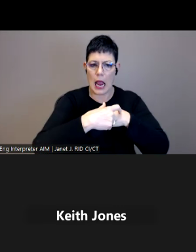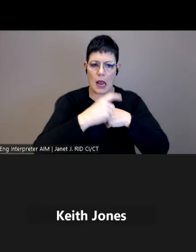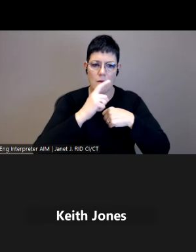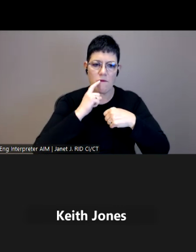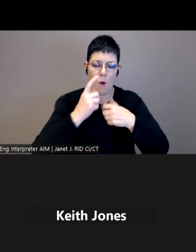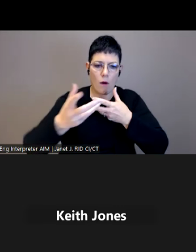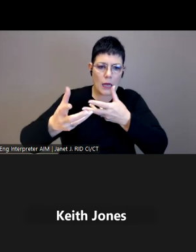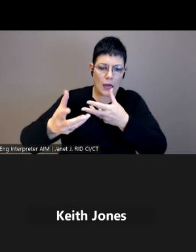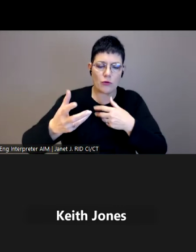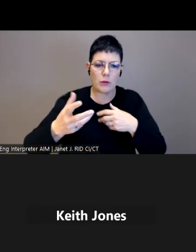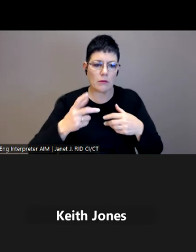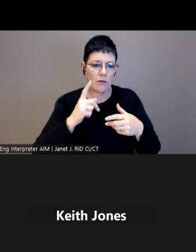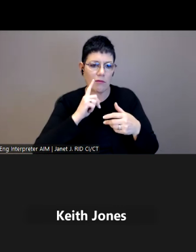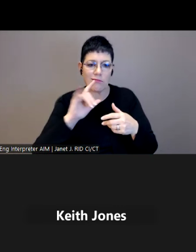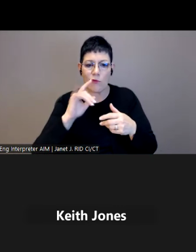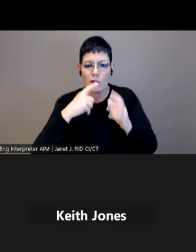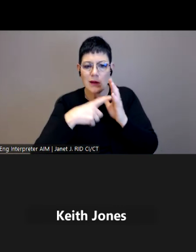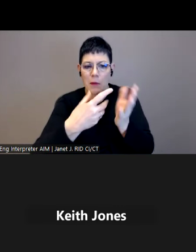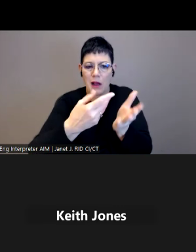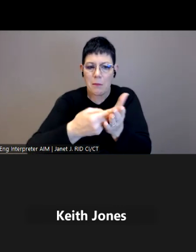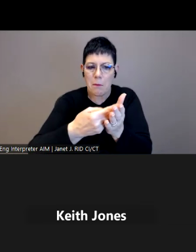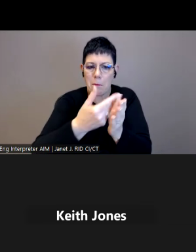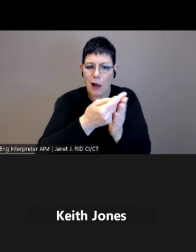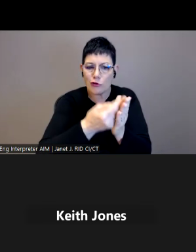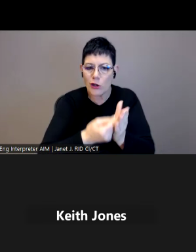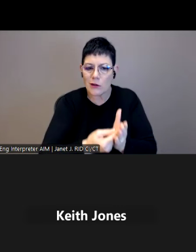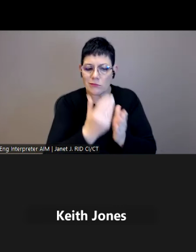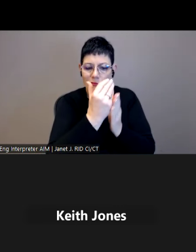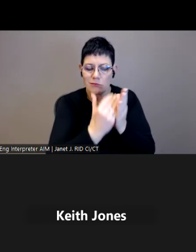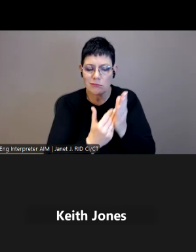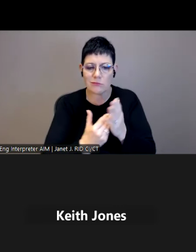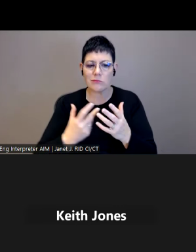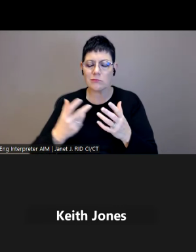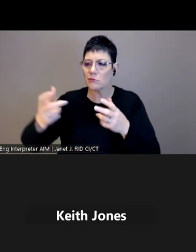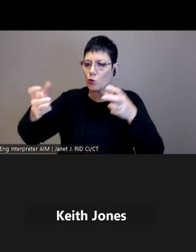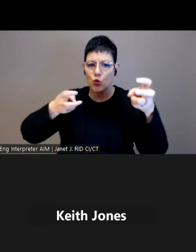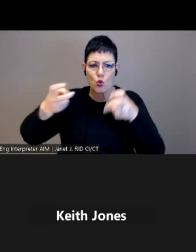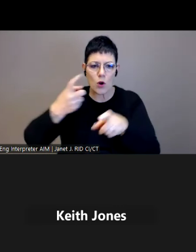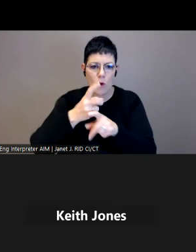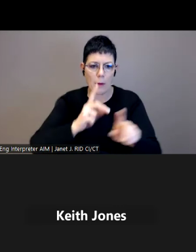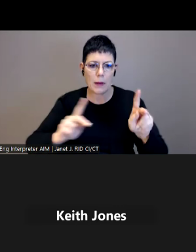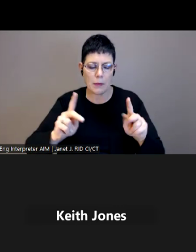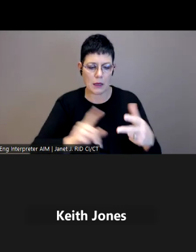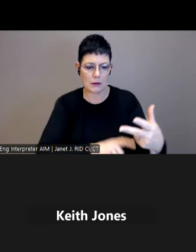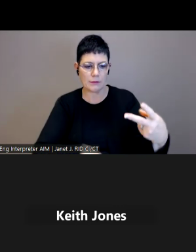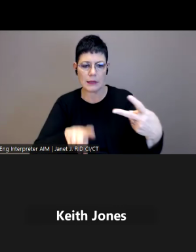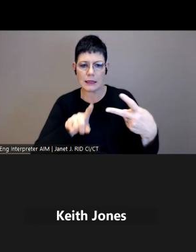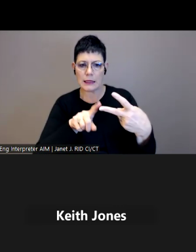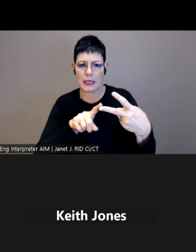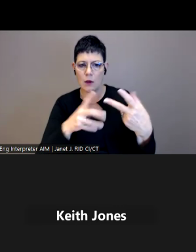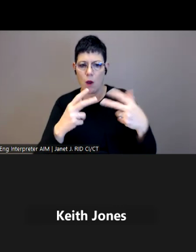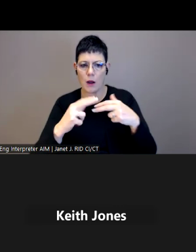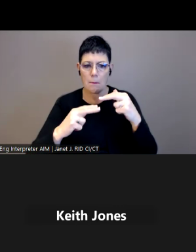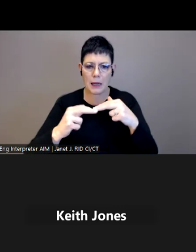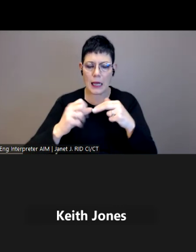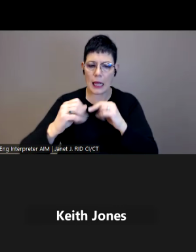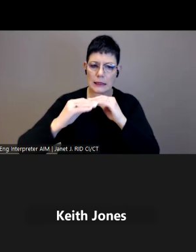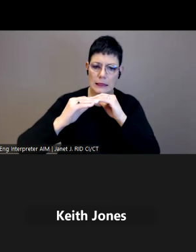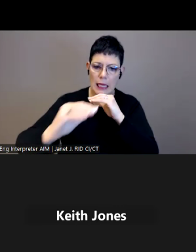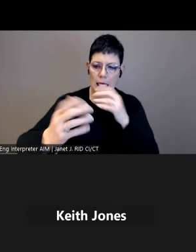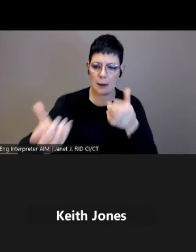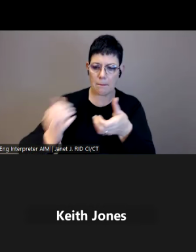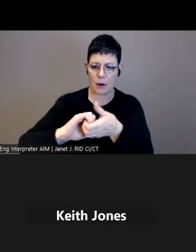a budget and assembling an engagement team. The next driver is building and sustaining partnerships.